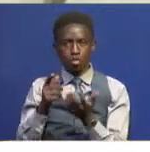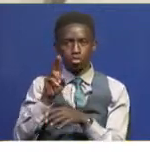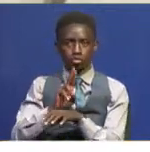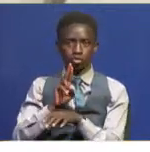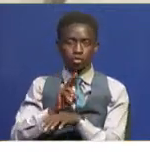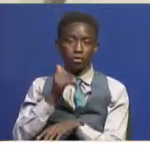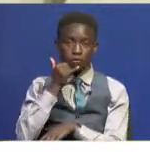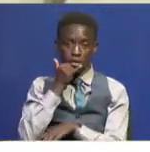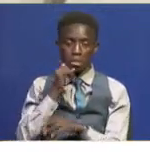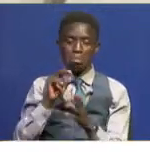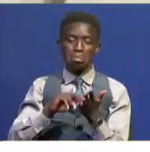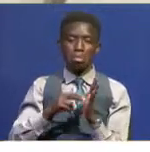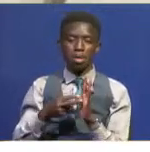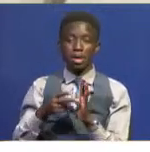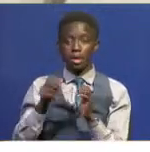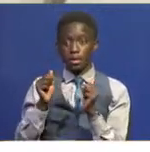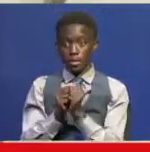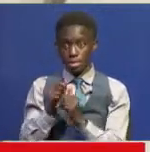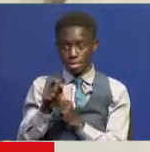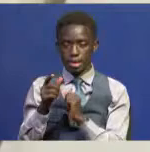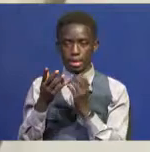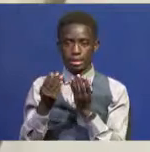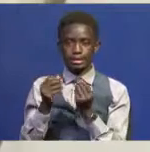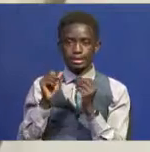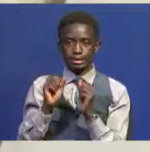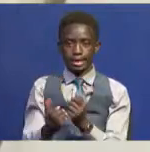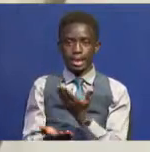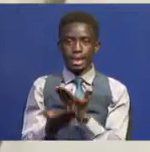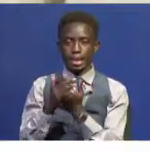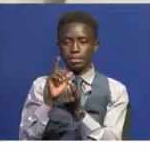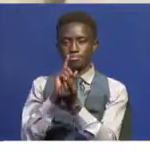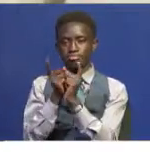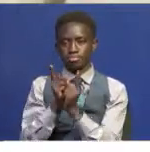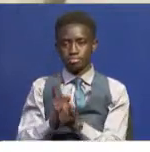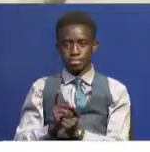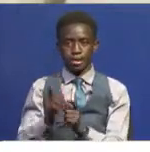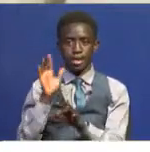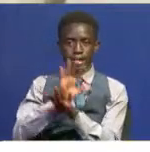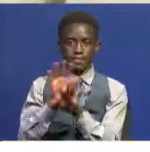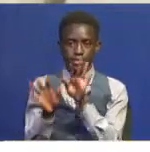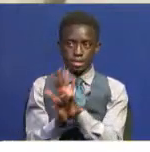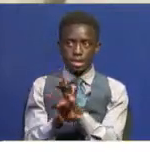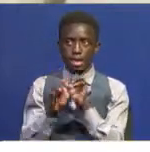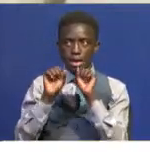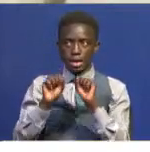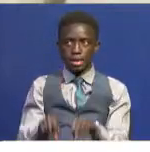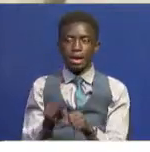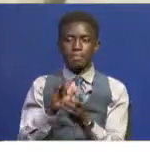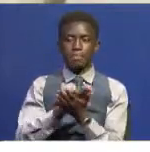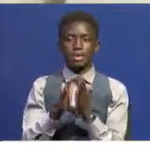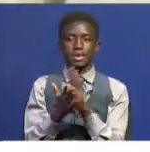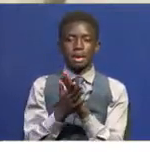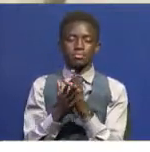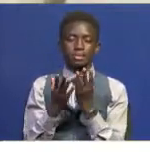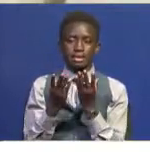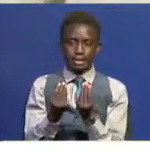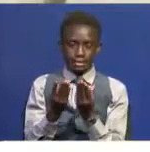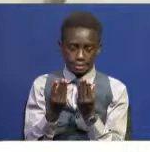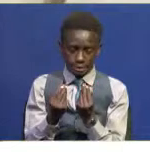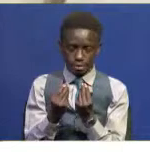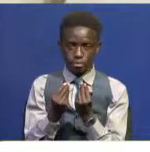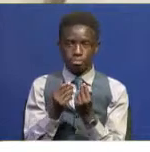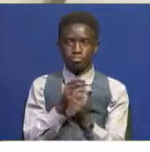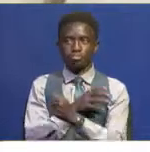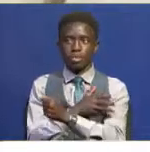with that, it can be able to adjust everything mm-hmm. and be able to be as efficient and as power effective